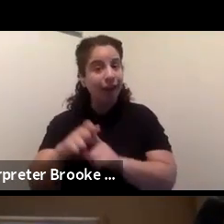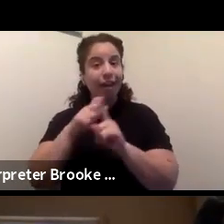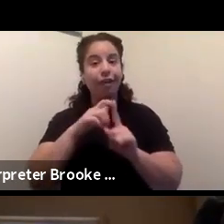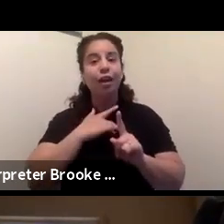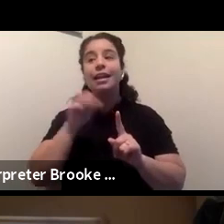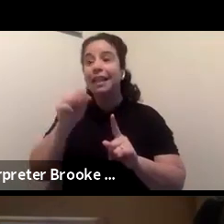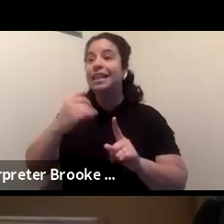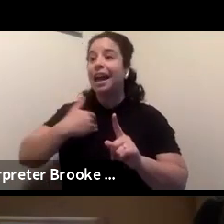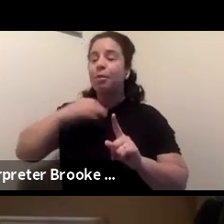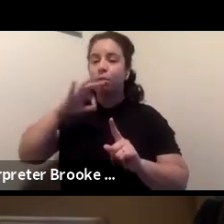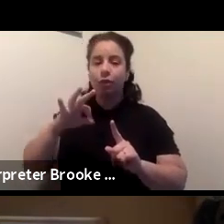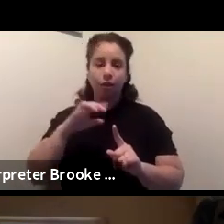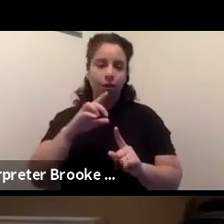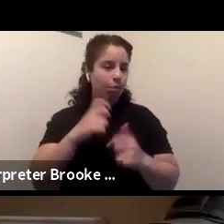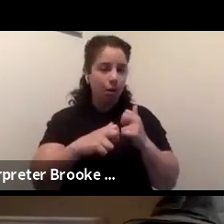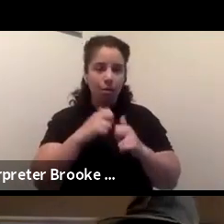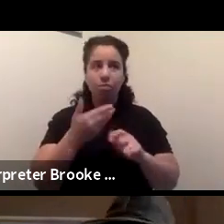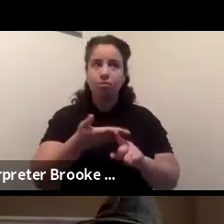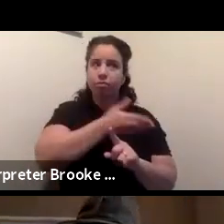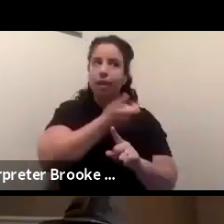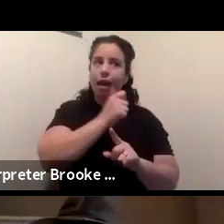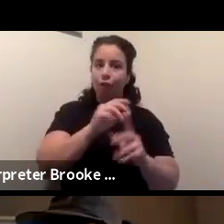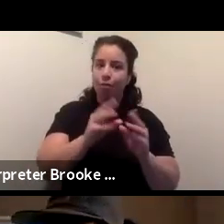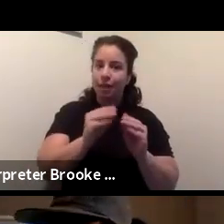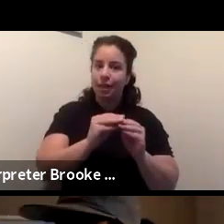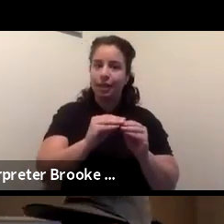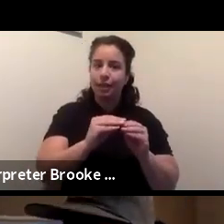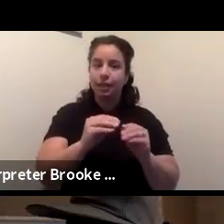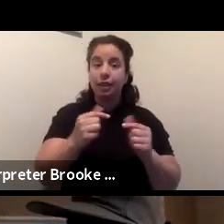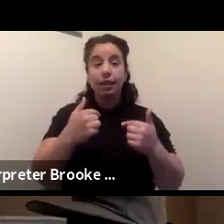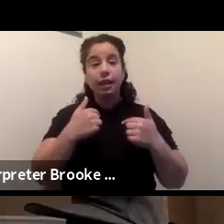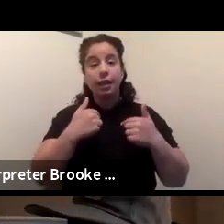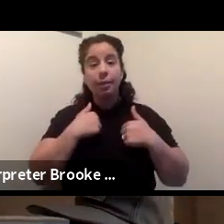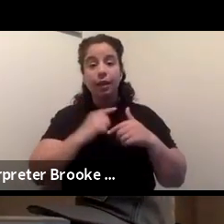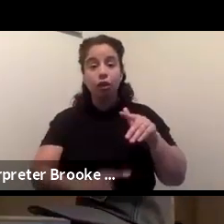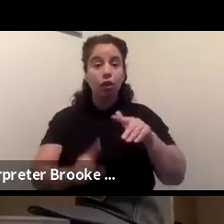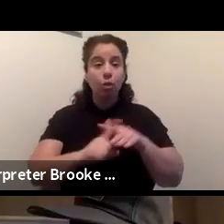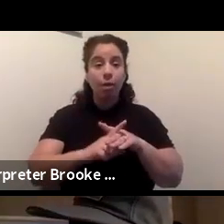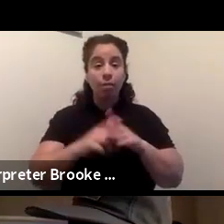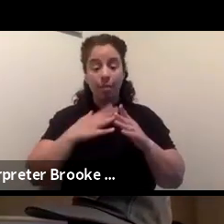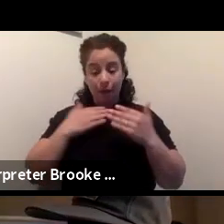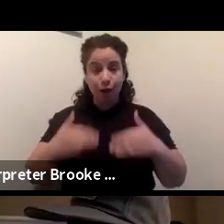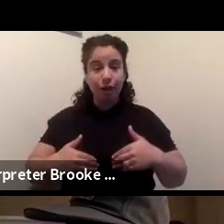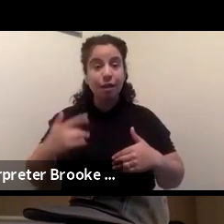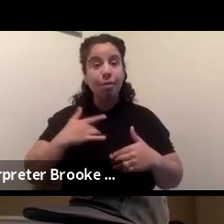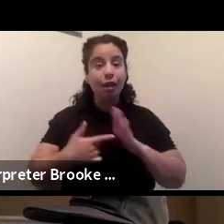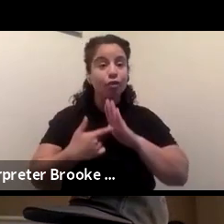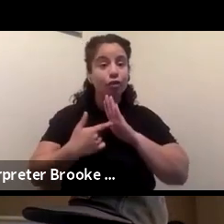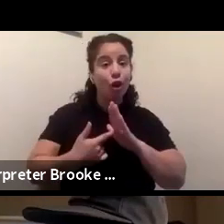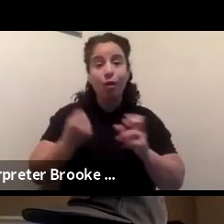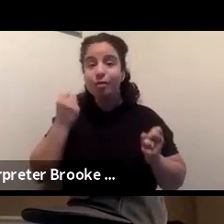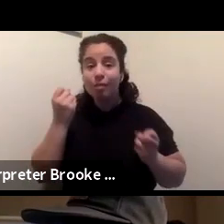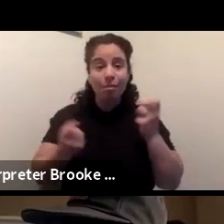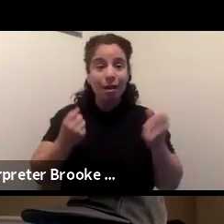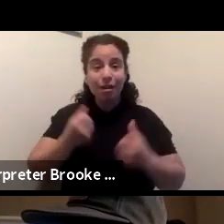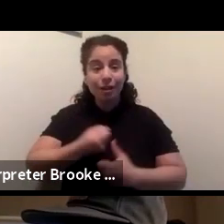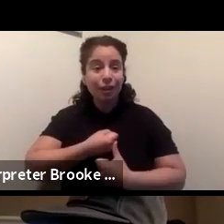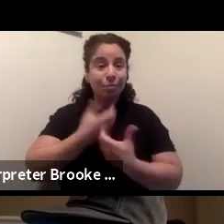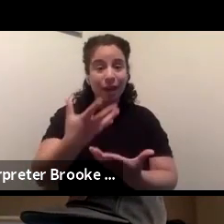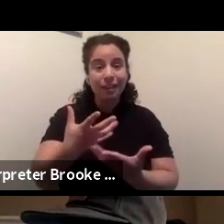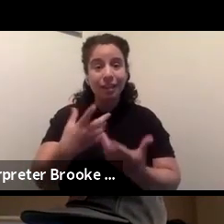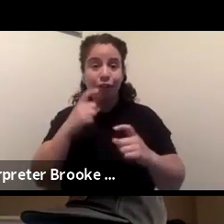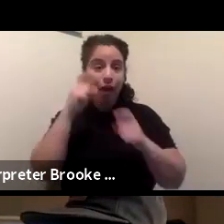many digital meetings I attend, because I have a body that's incredibly expressive and it's expressing things that I don't mean to be saying